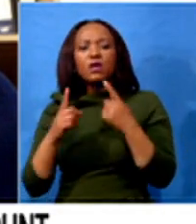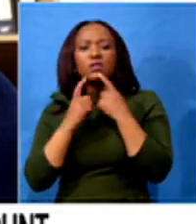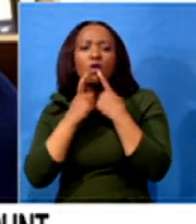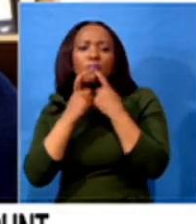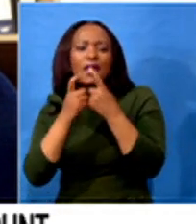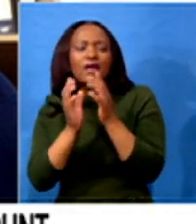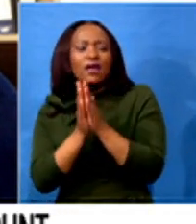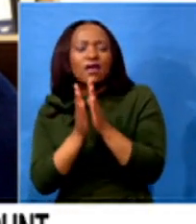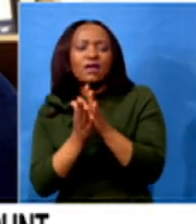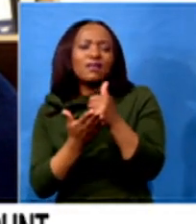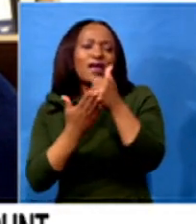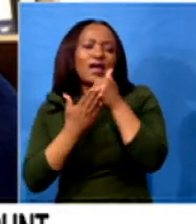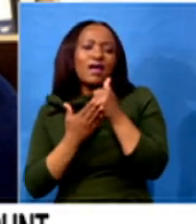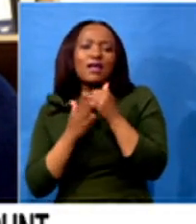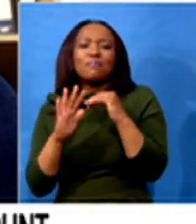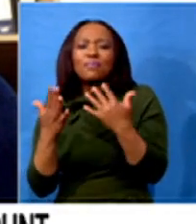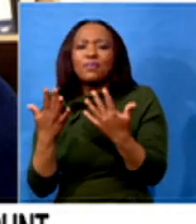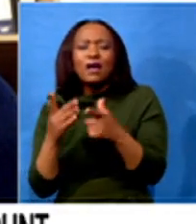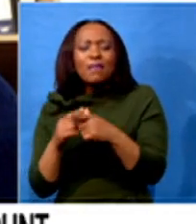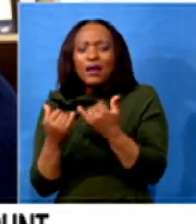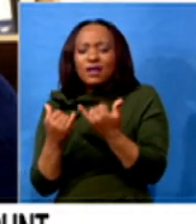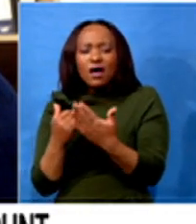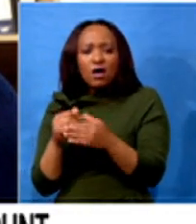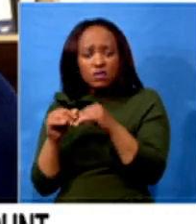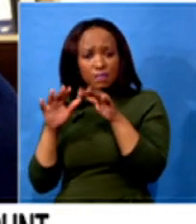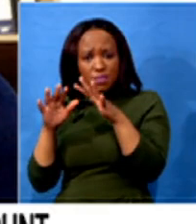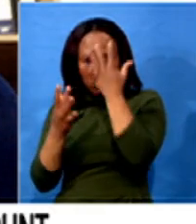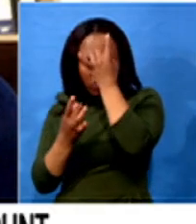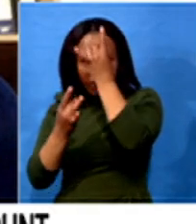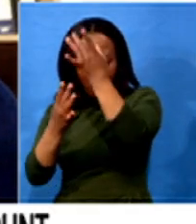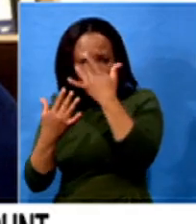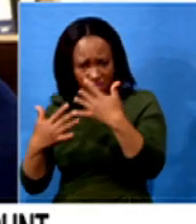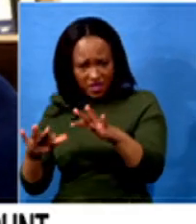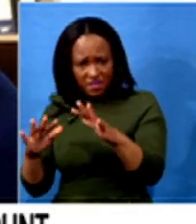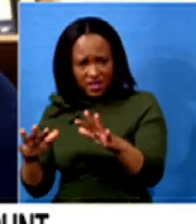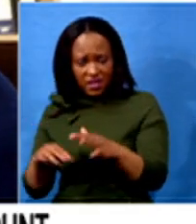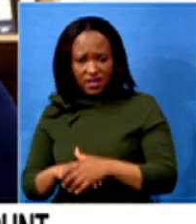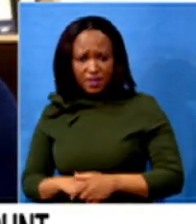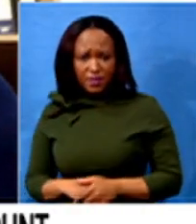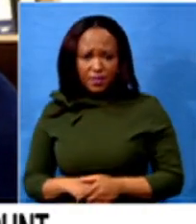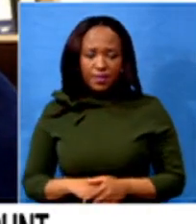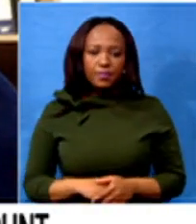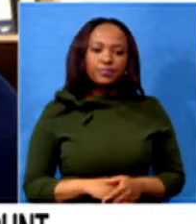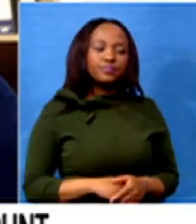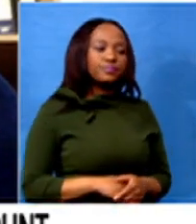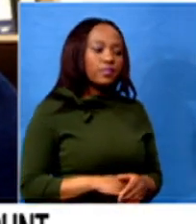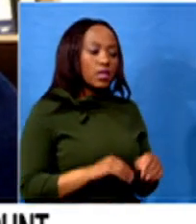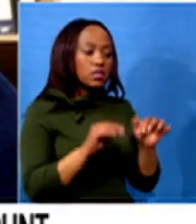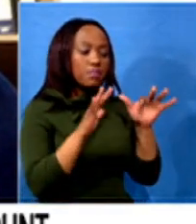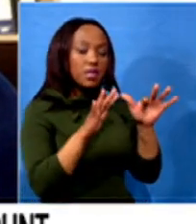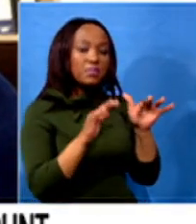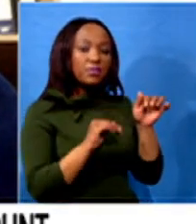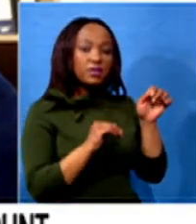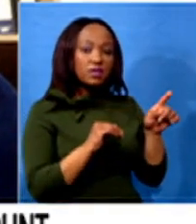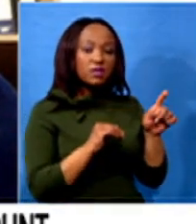assistance regardless. So how exactly are people informed? The people are informed. They are sent